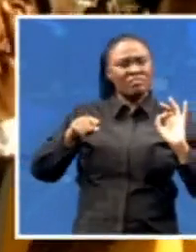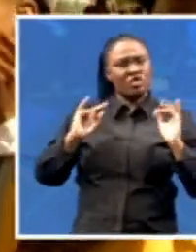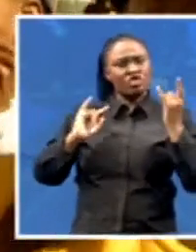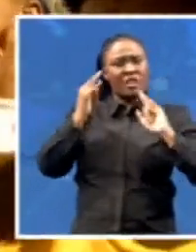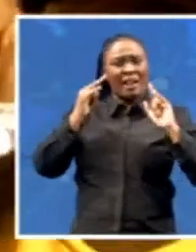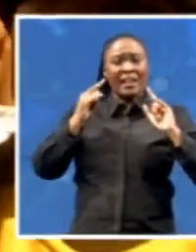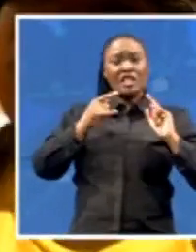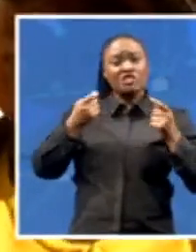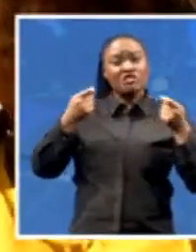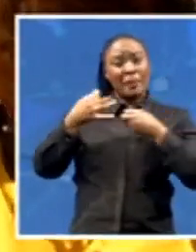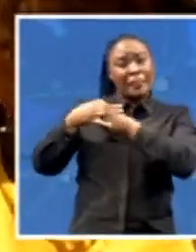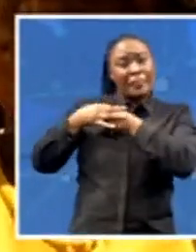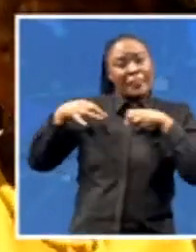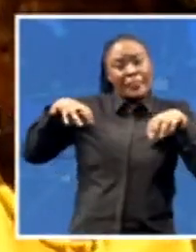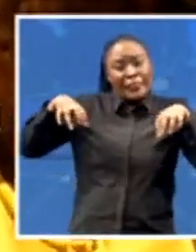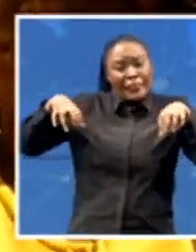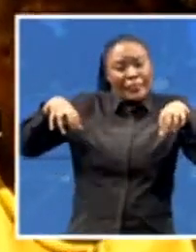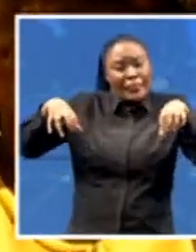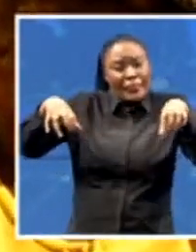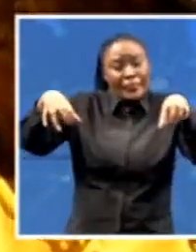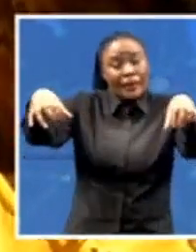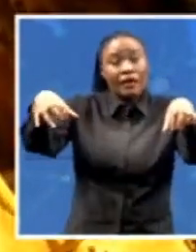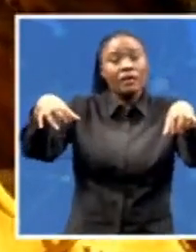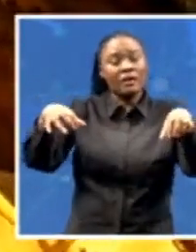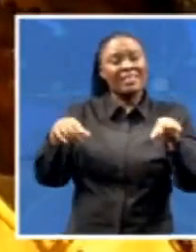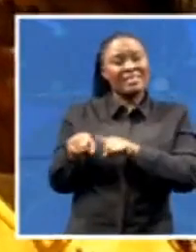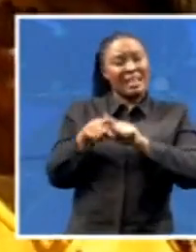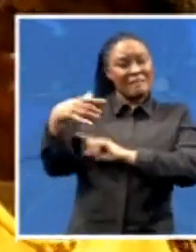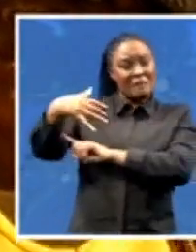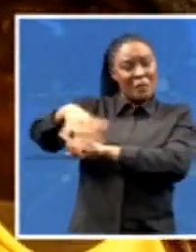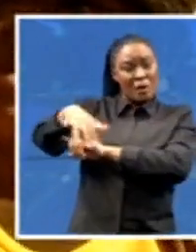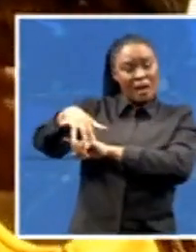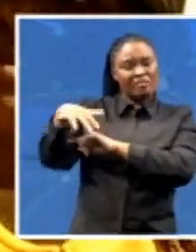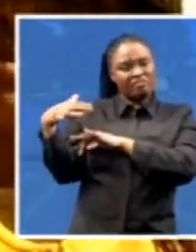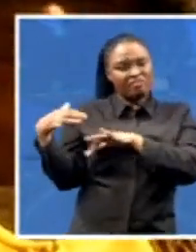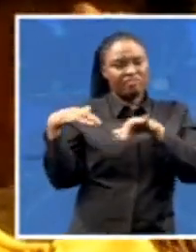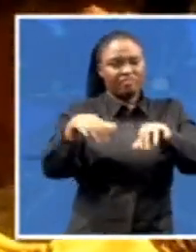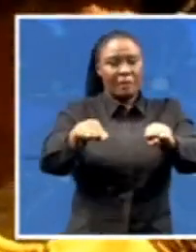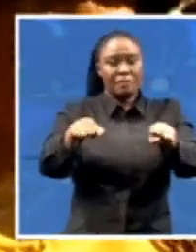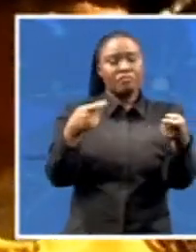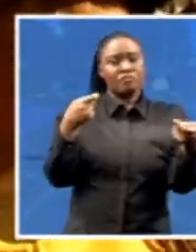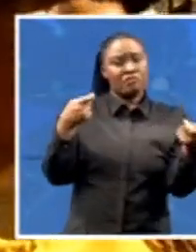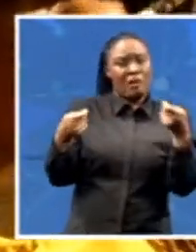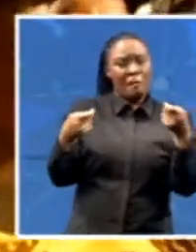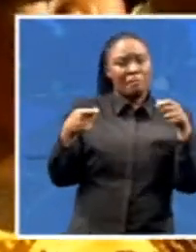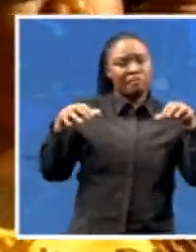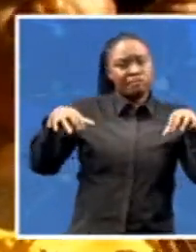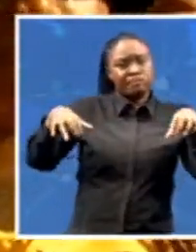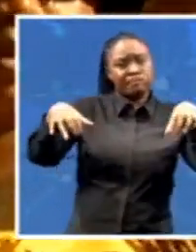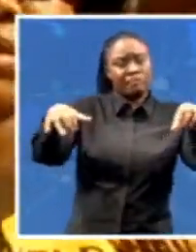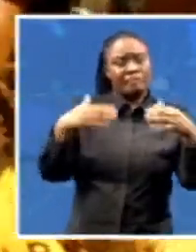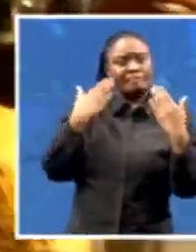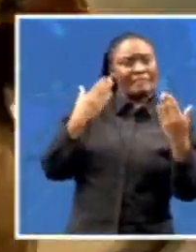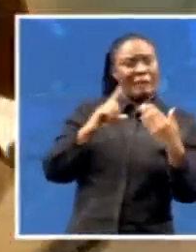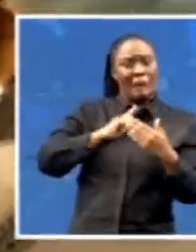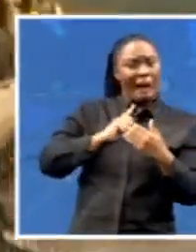shops, and a lot of foreign nationals owning shops here. We don't know really what's happening, but we'll hear once the report comes.